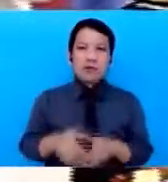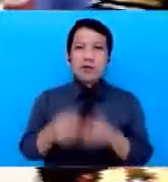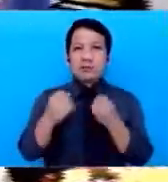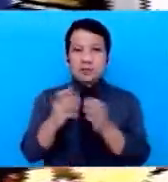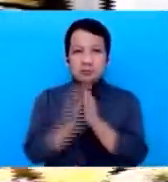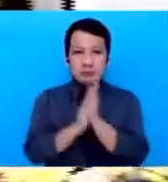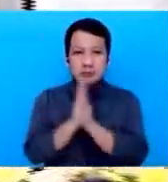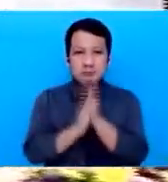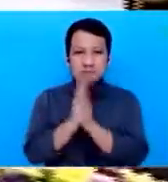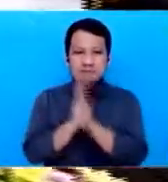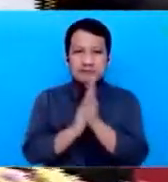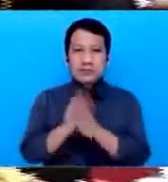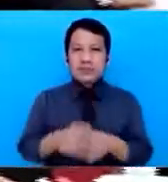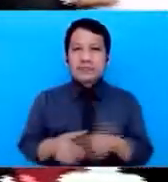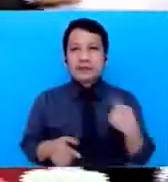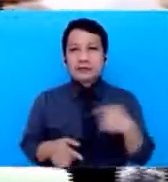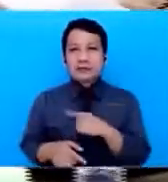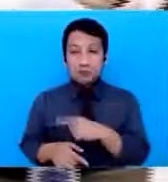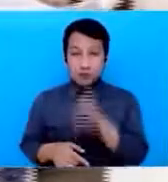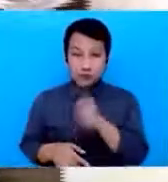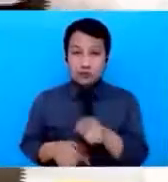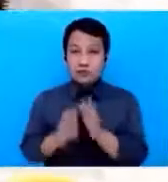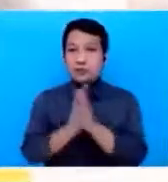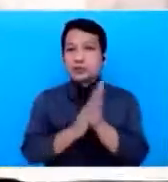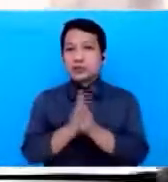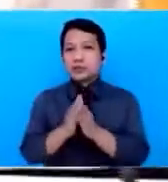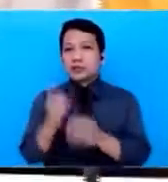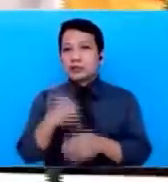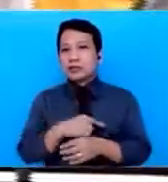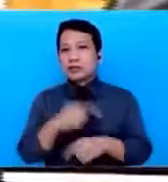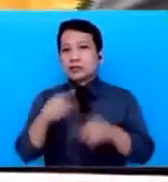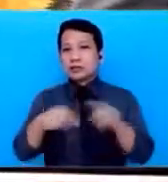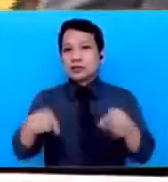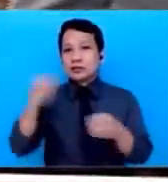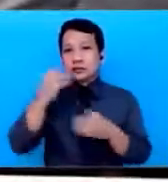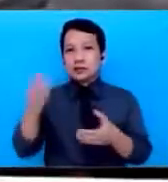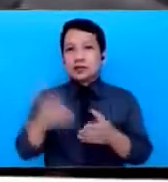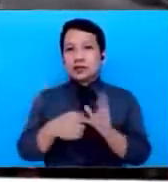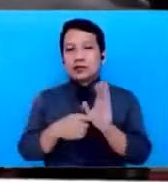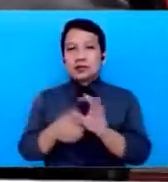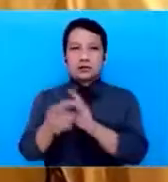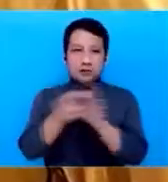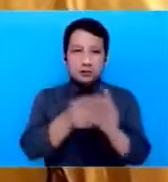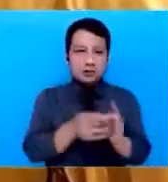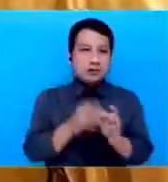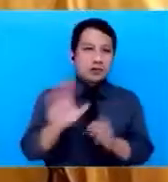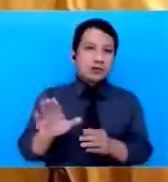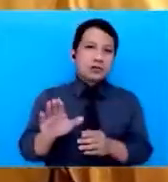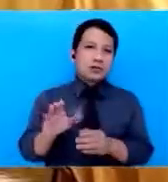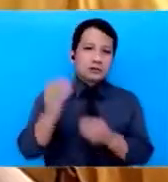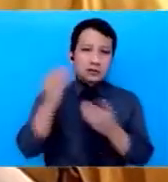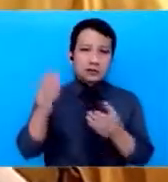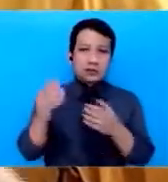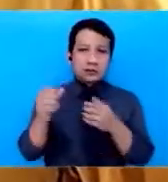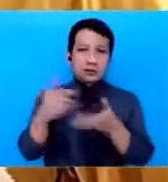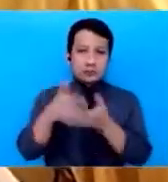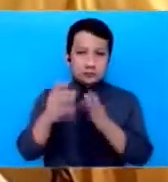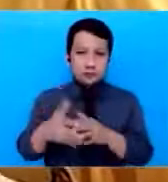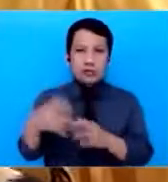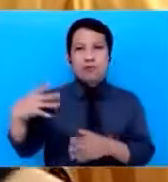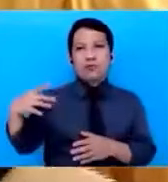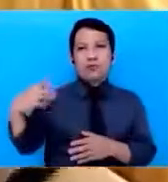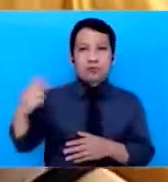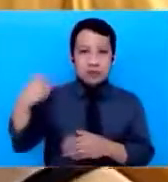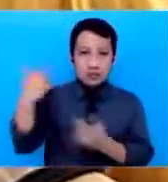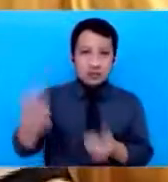excited. We're very excited, no, because I can feel the for my student athletes, they've been waiting for this for the